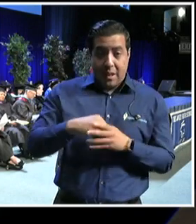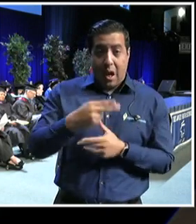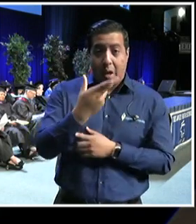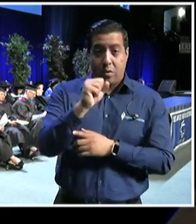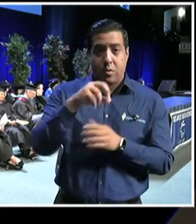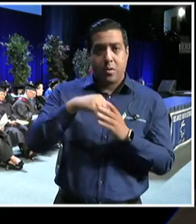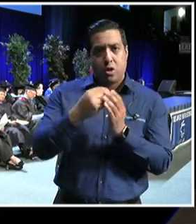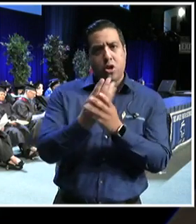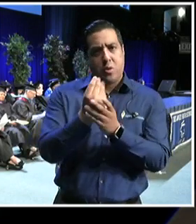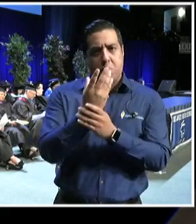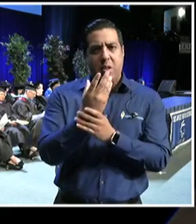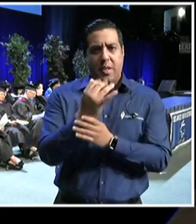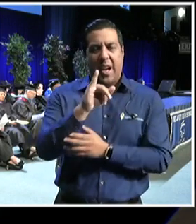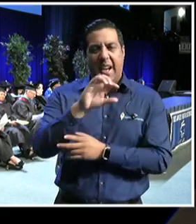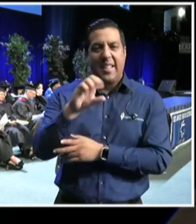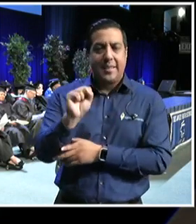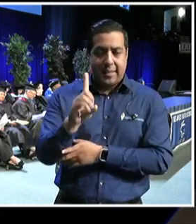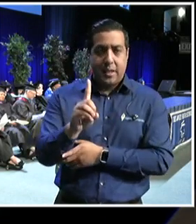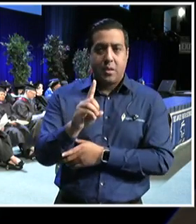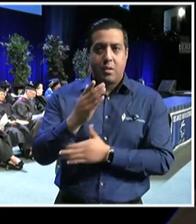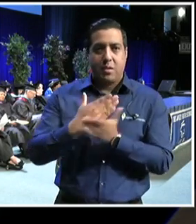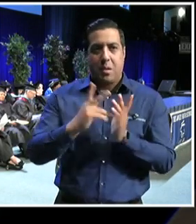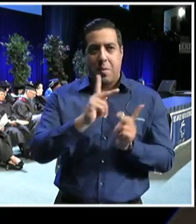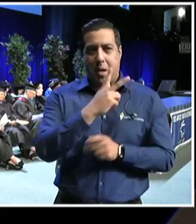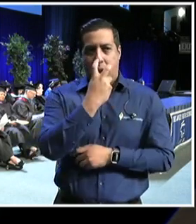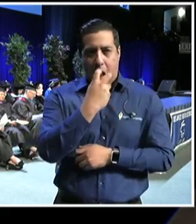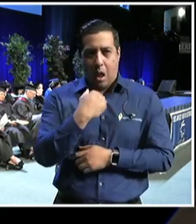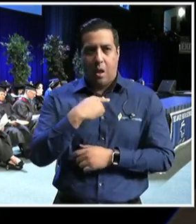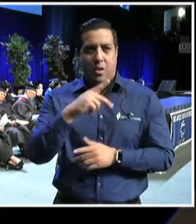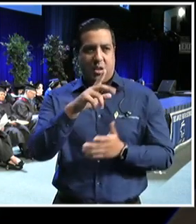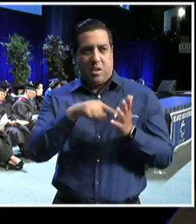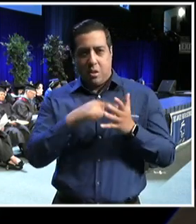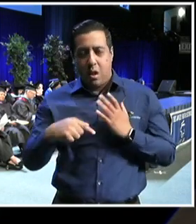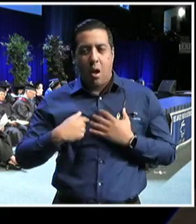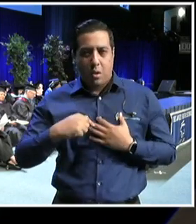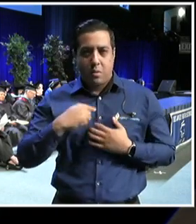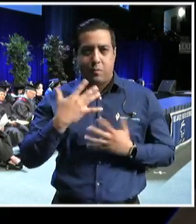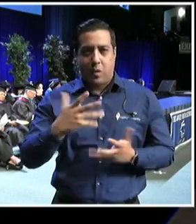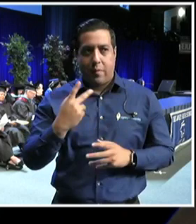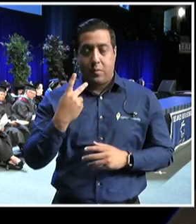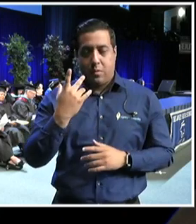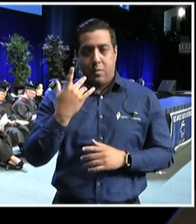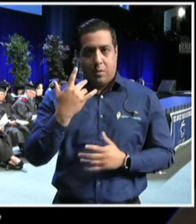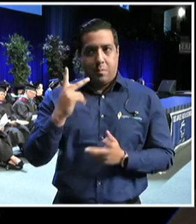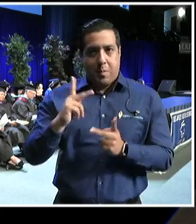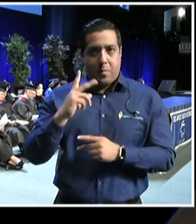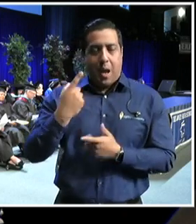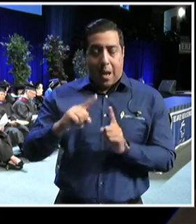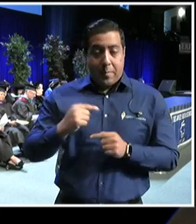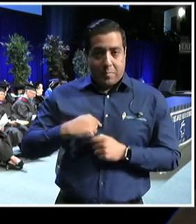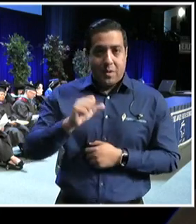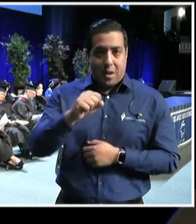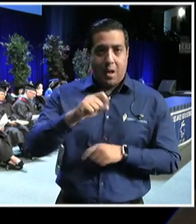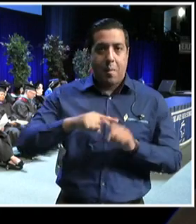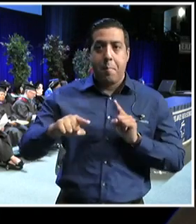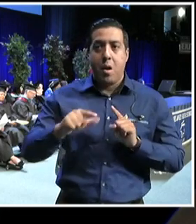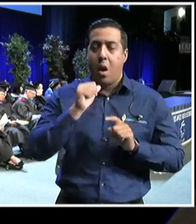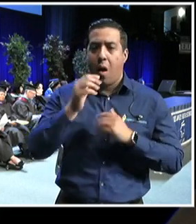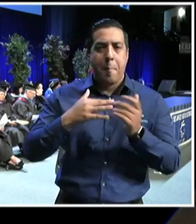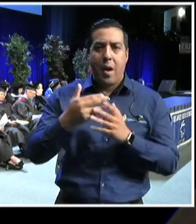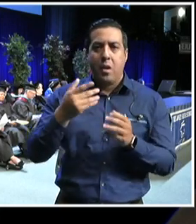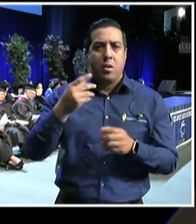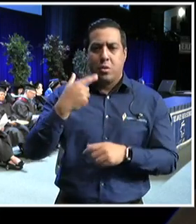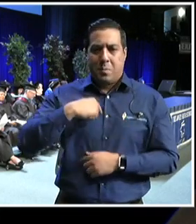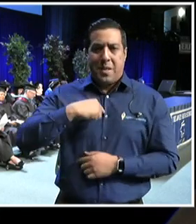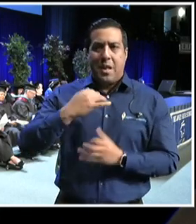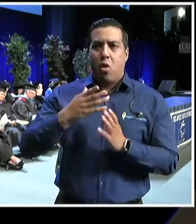Spring ISD, and some doubted us and judged us, no doubt that happened to me, that doesn't matter, and that won't matter in the